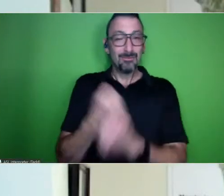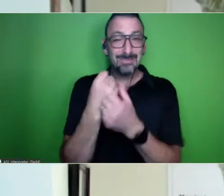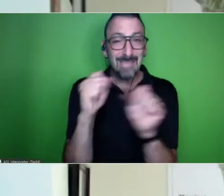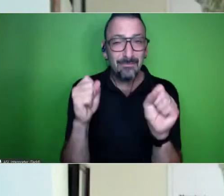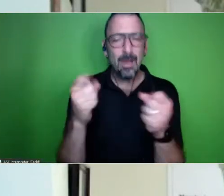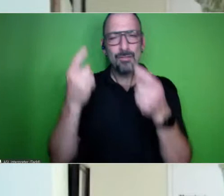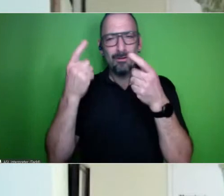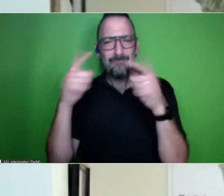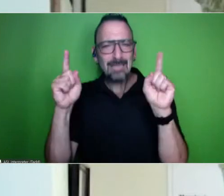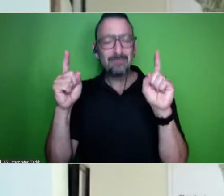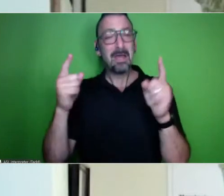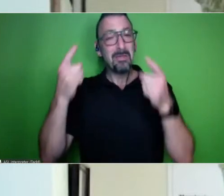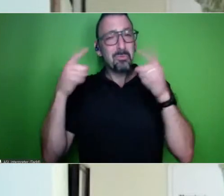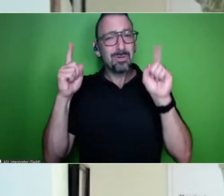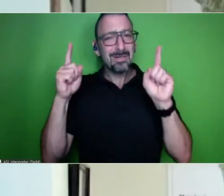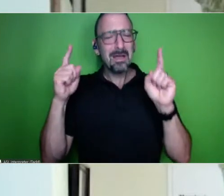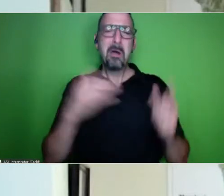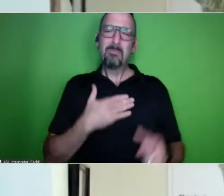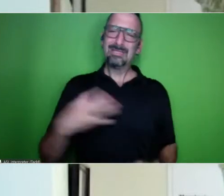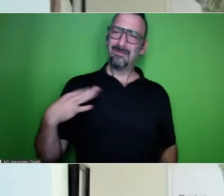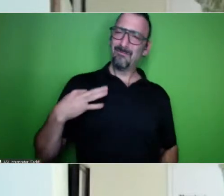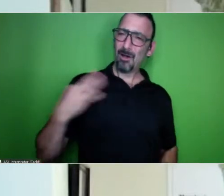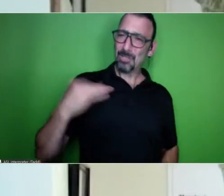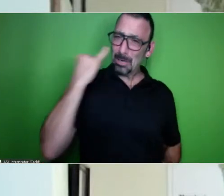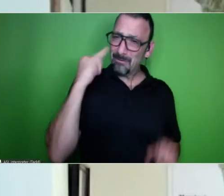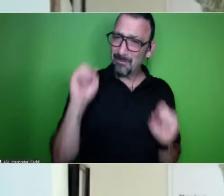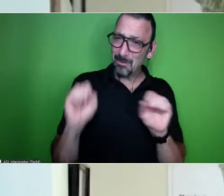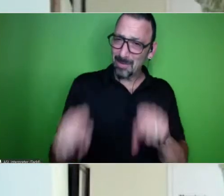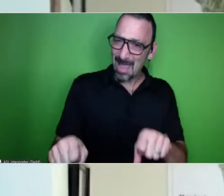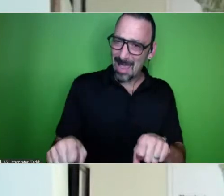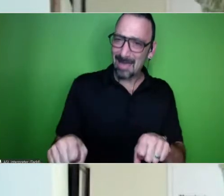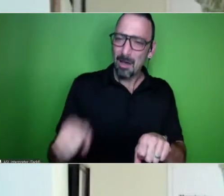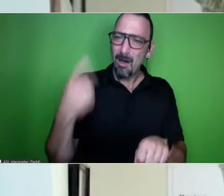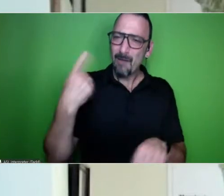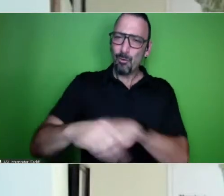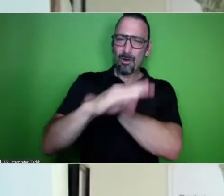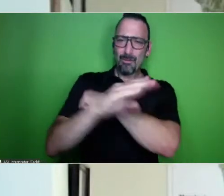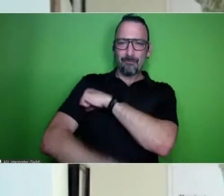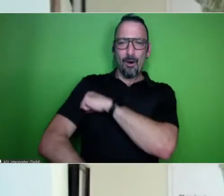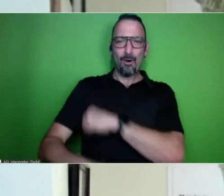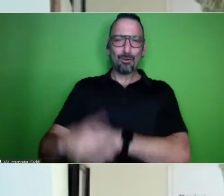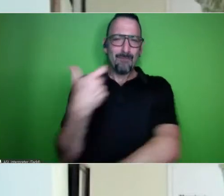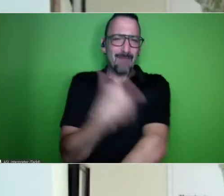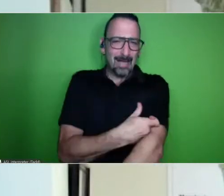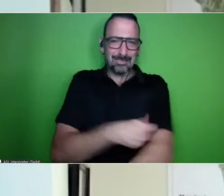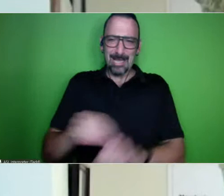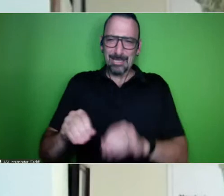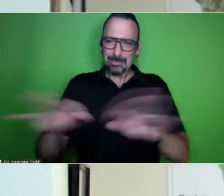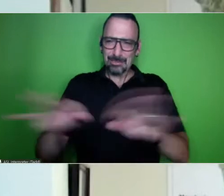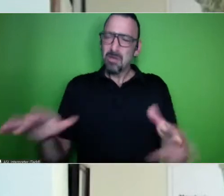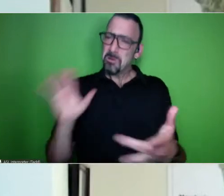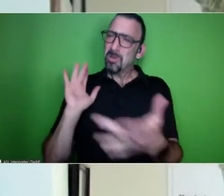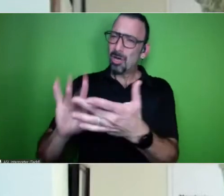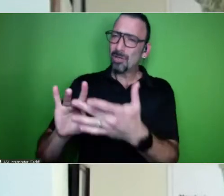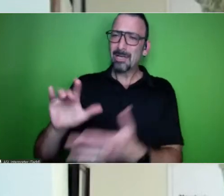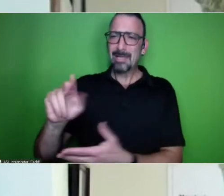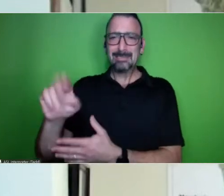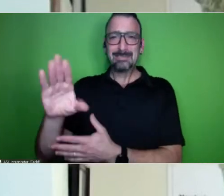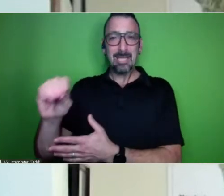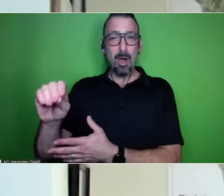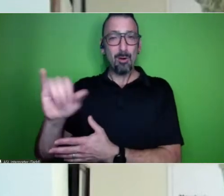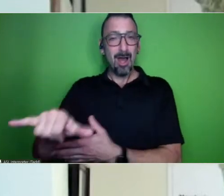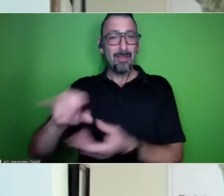And please volunteer to help in the fall vaccination campaign, whether or not you have skills. Call NCO, and the number was just